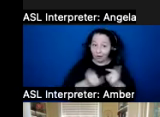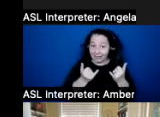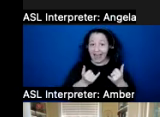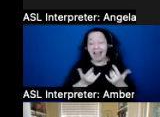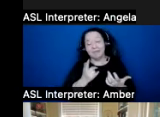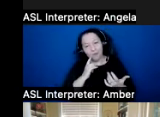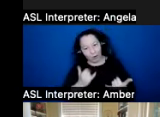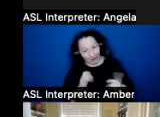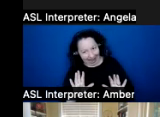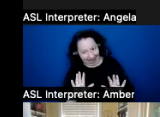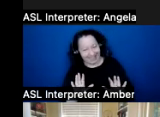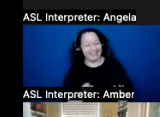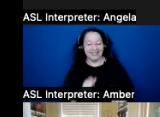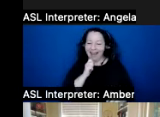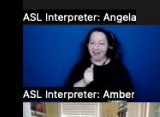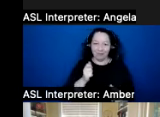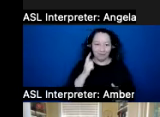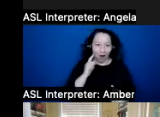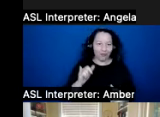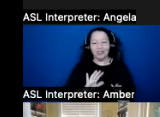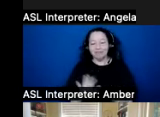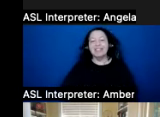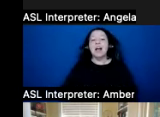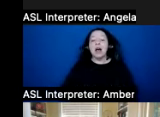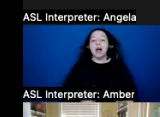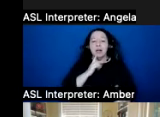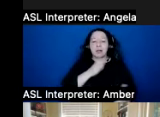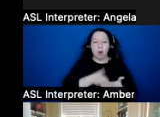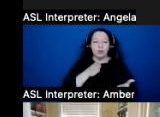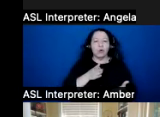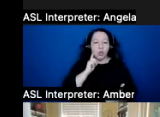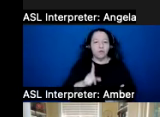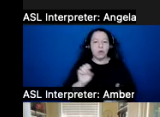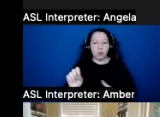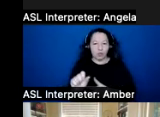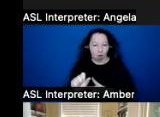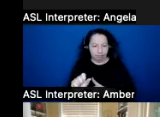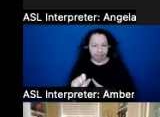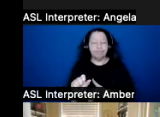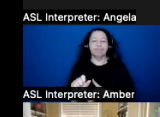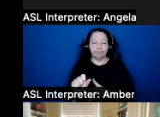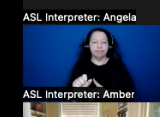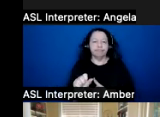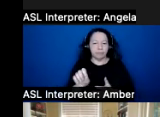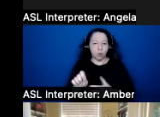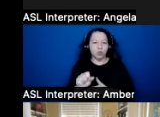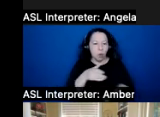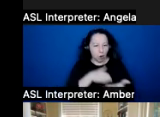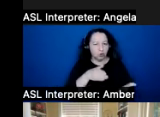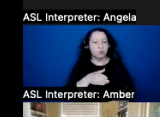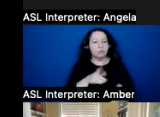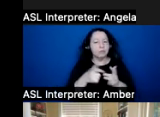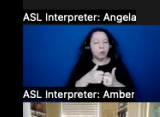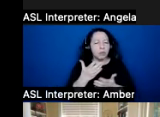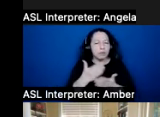say, is the prosecution of sexual assault. So we'll start with maybe some shared